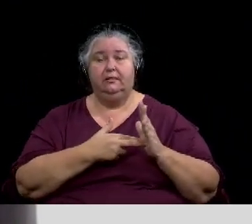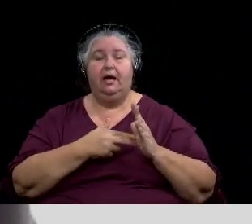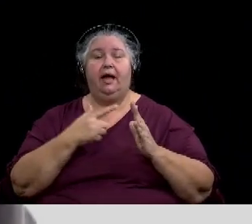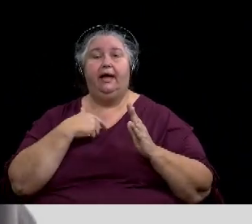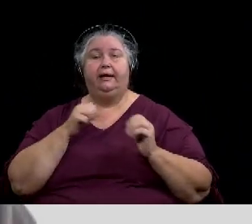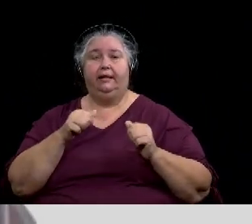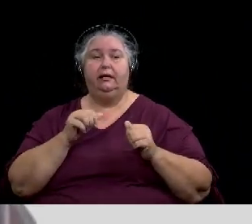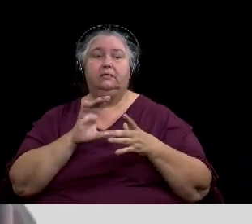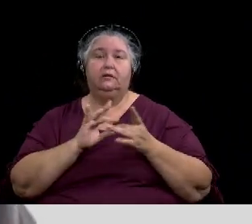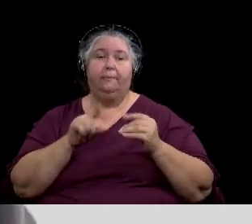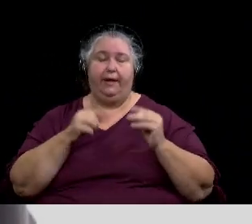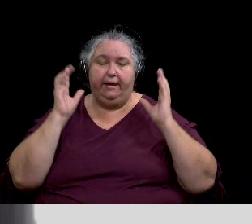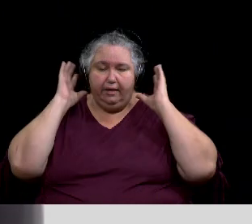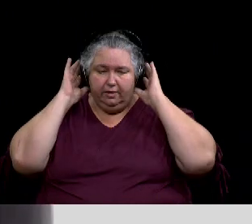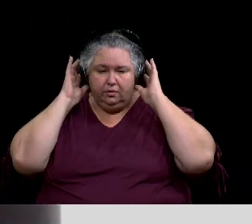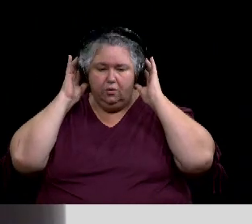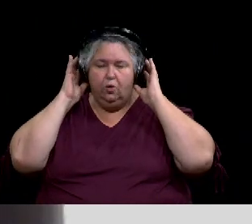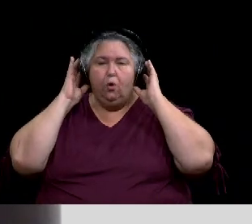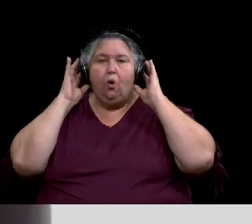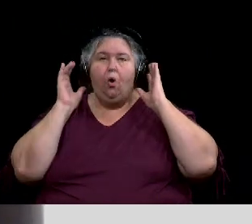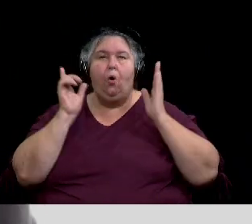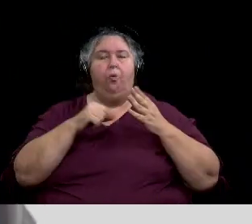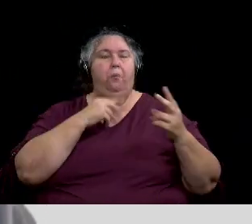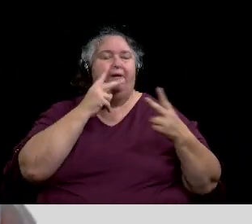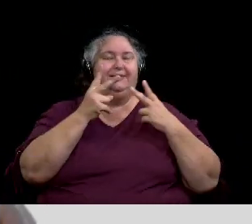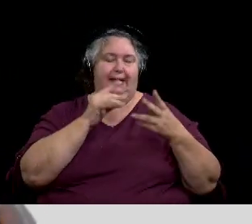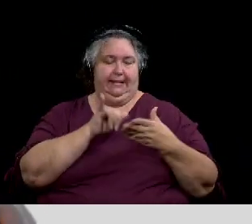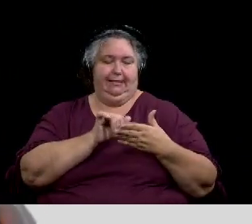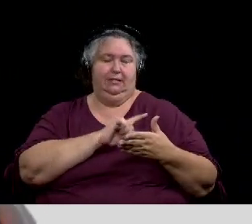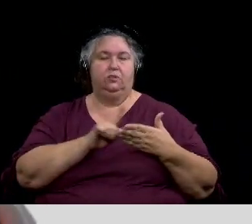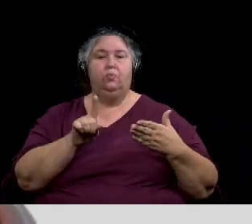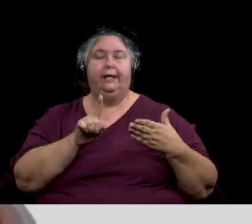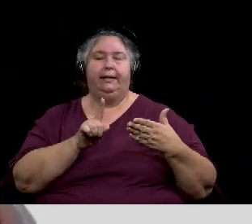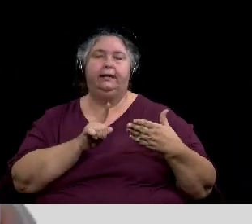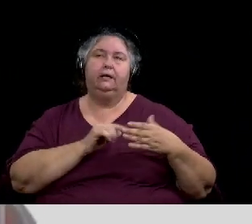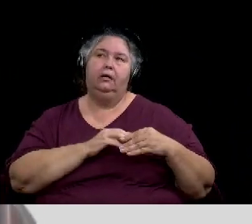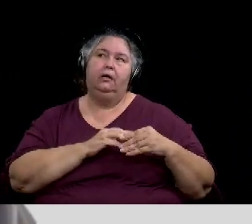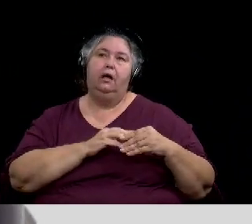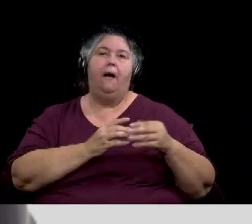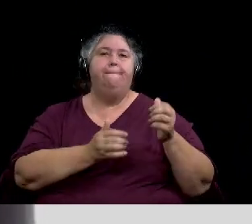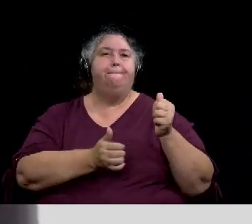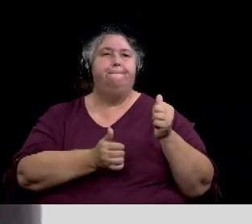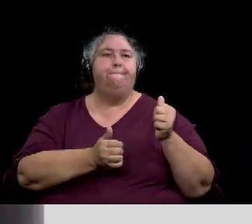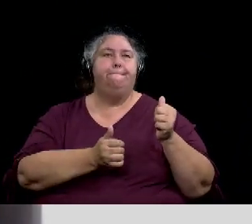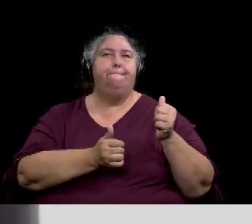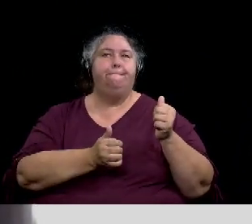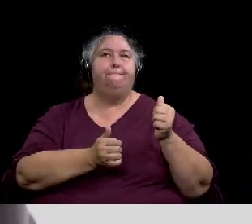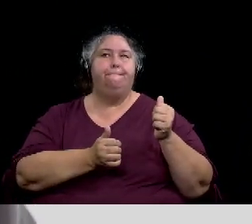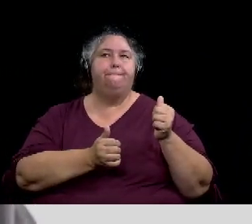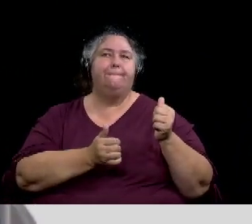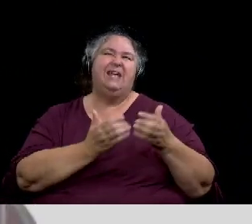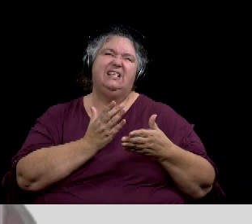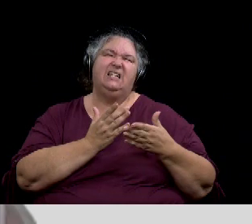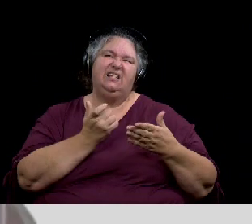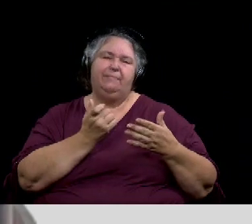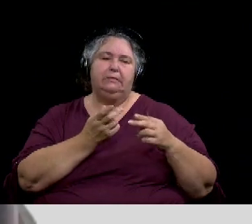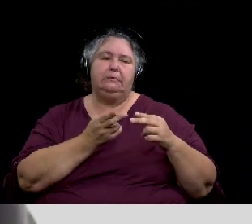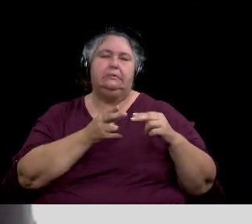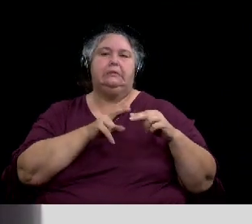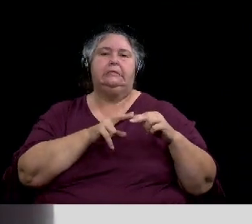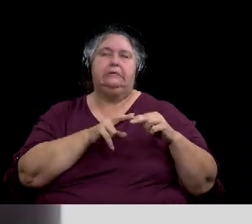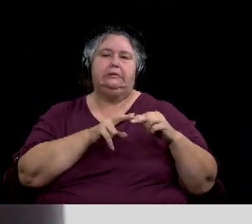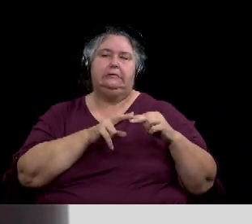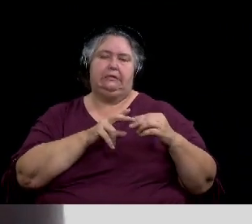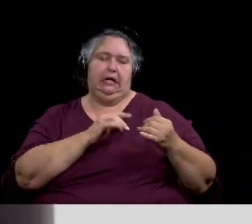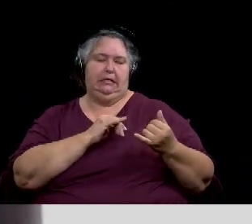to the volumes that we have seen over the past week. They've been mostly flat, maybe a bit of an increase toward the latter part of the